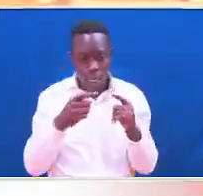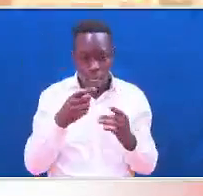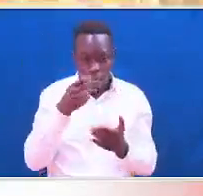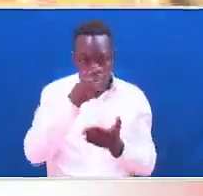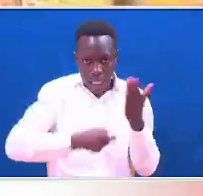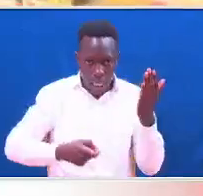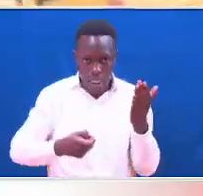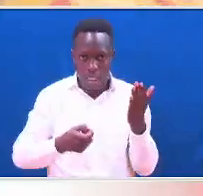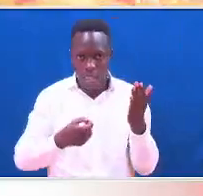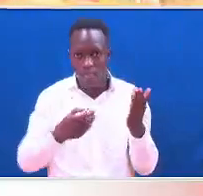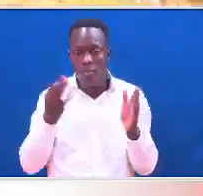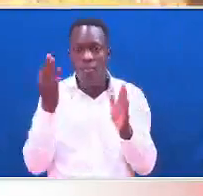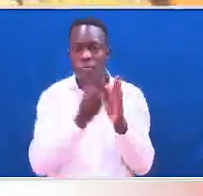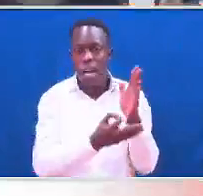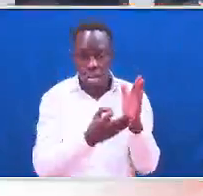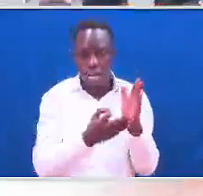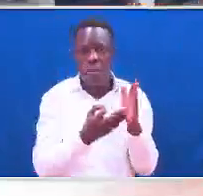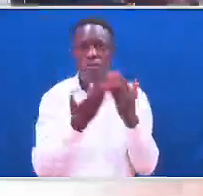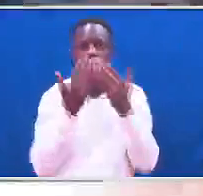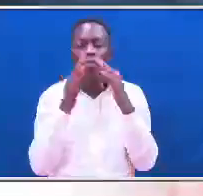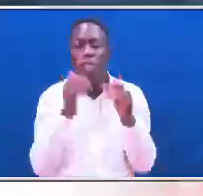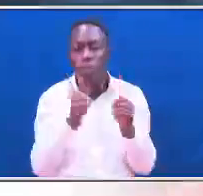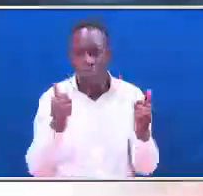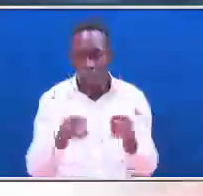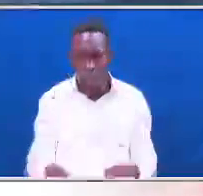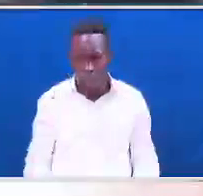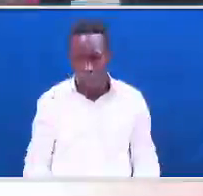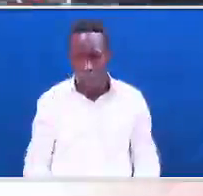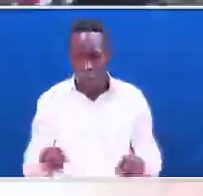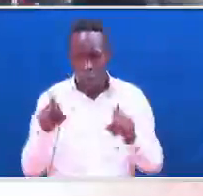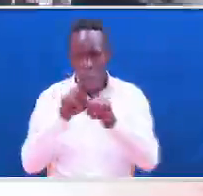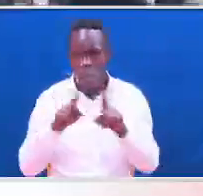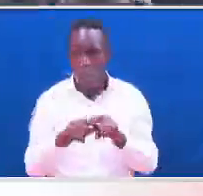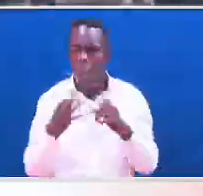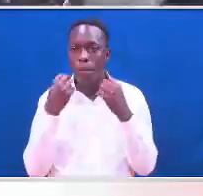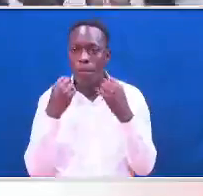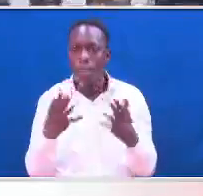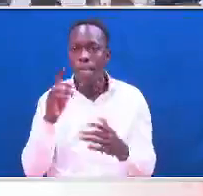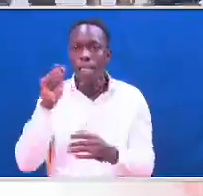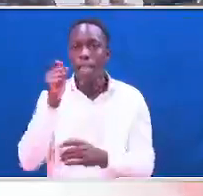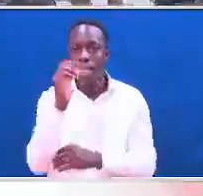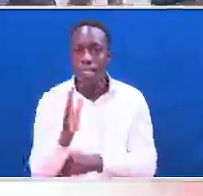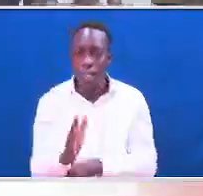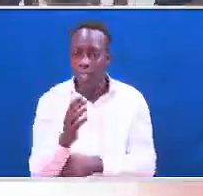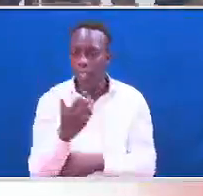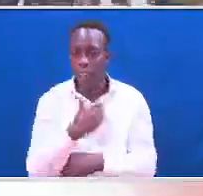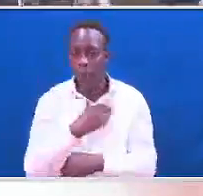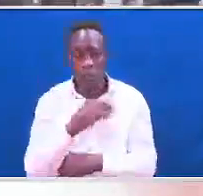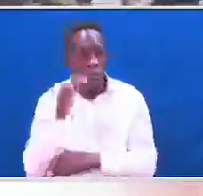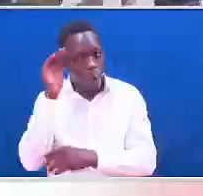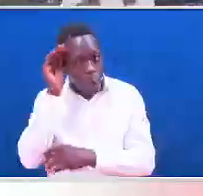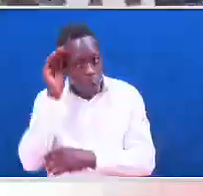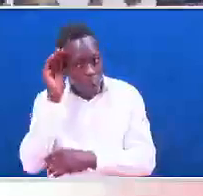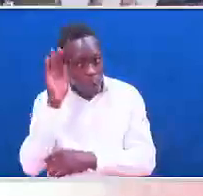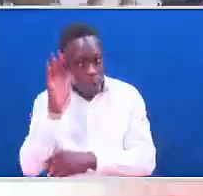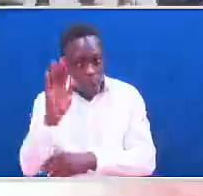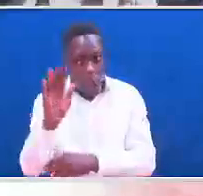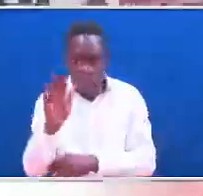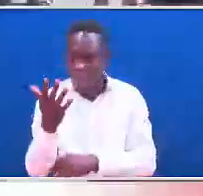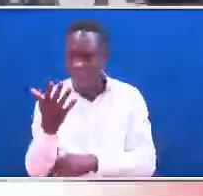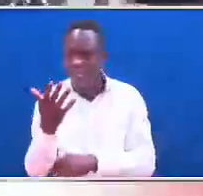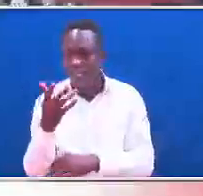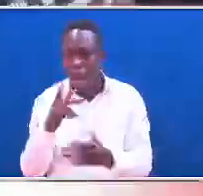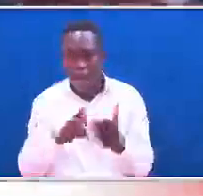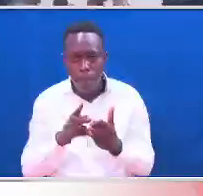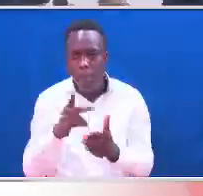returned, we have made the return. Despite the fact that a majority of Kenyans honored their obligations and paid their